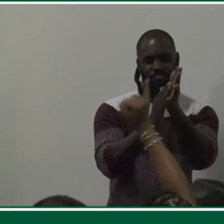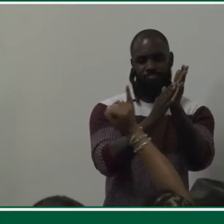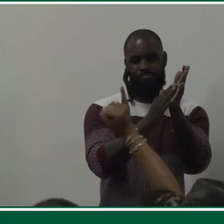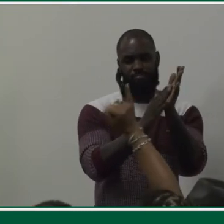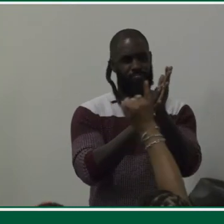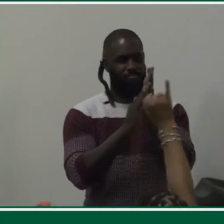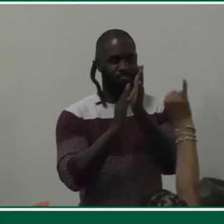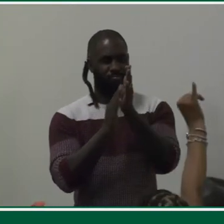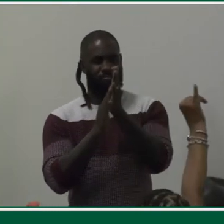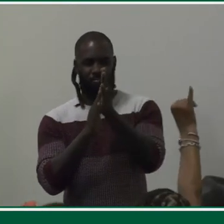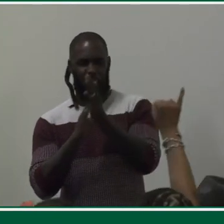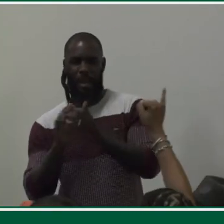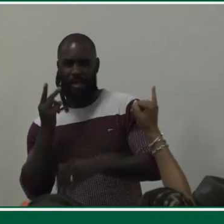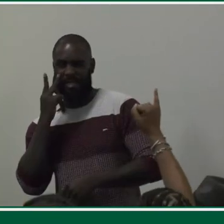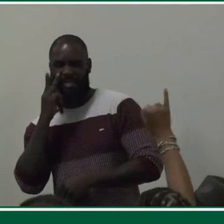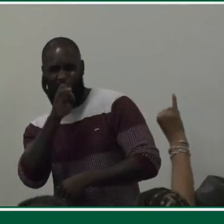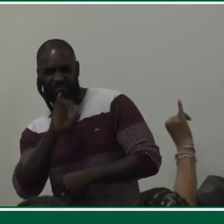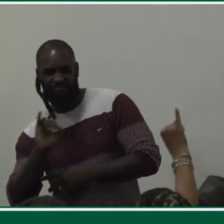All right.